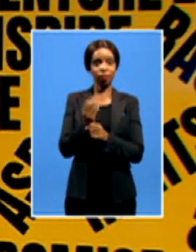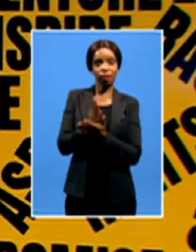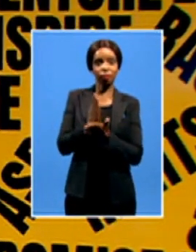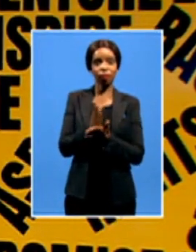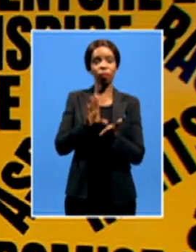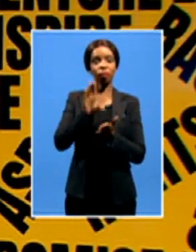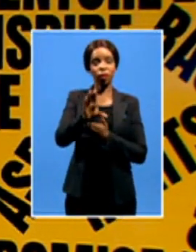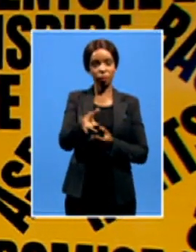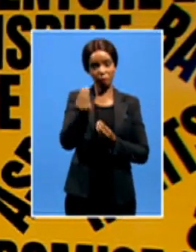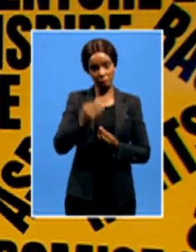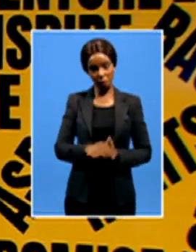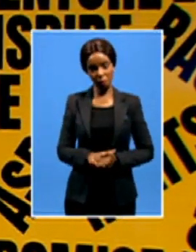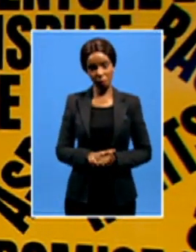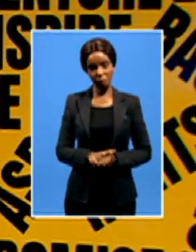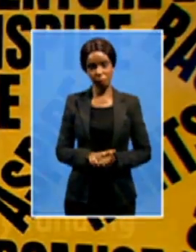had funding.